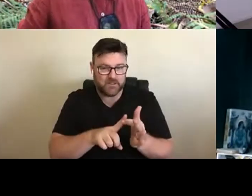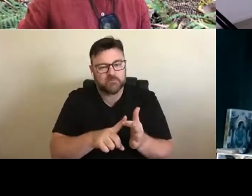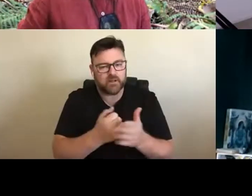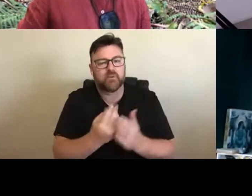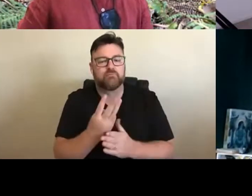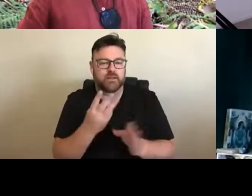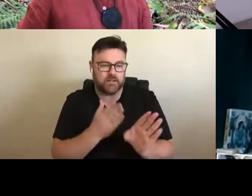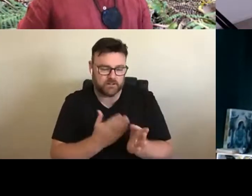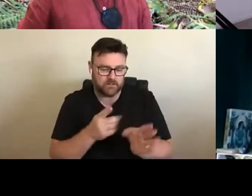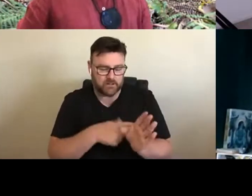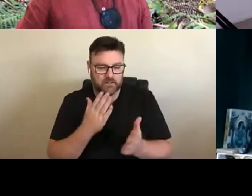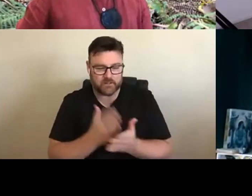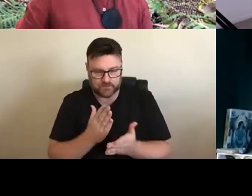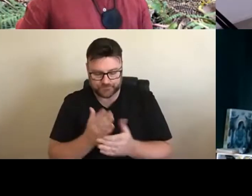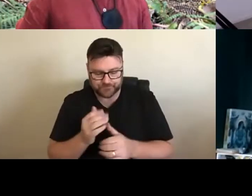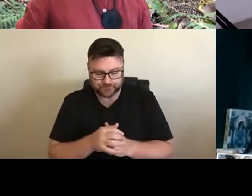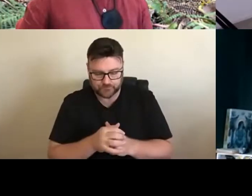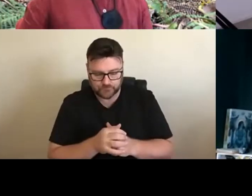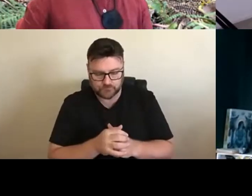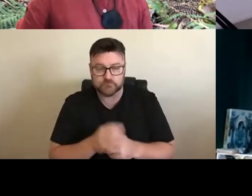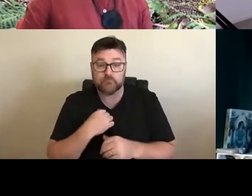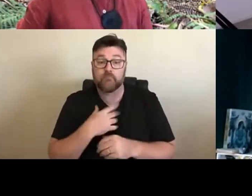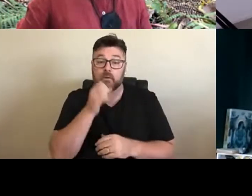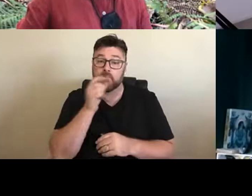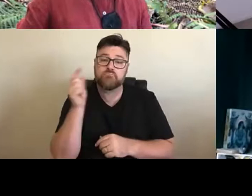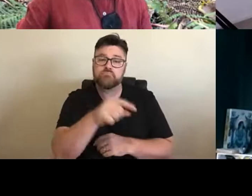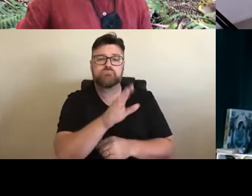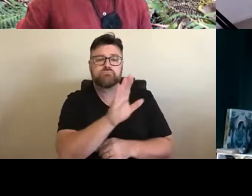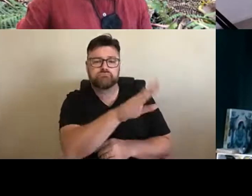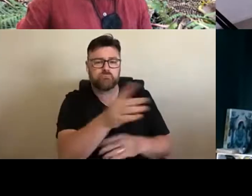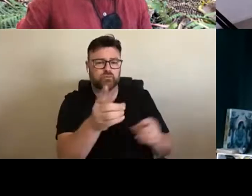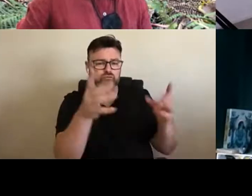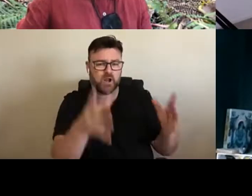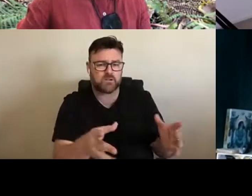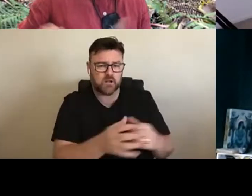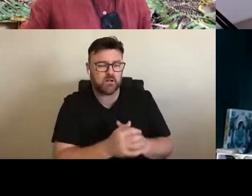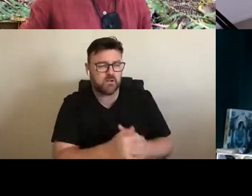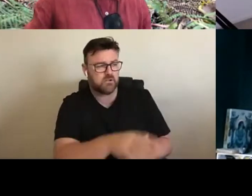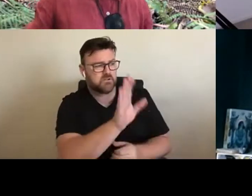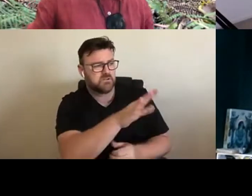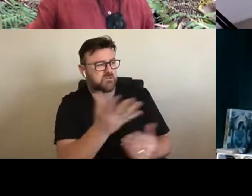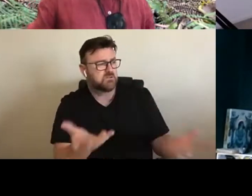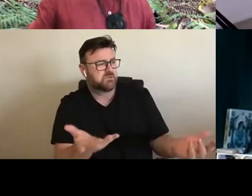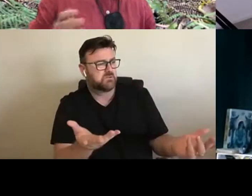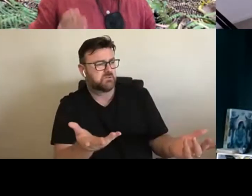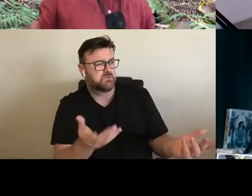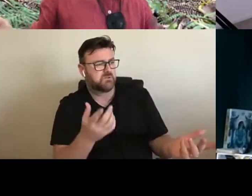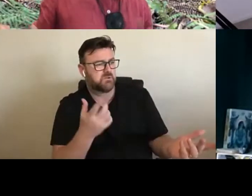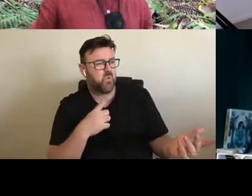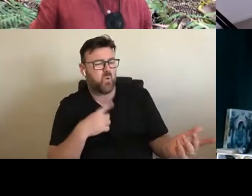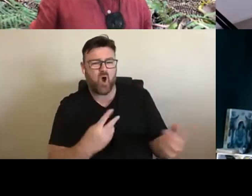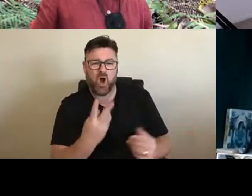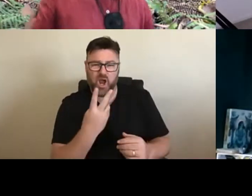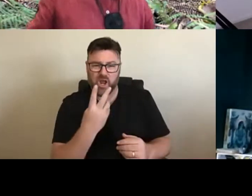announced theirs, I think. And I remember going up to the director and saying, why a triennial? That just seems so far away. 3 years,